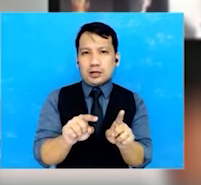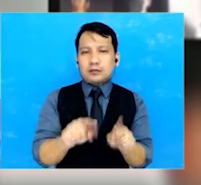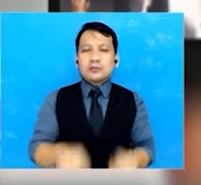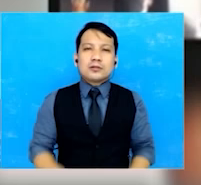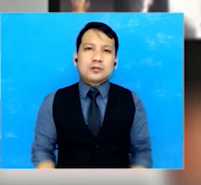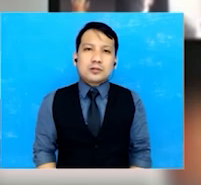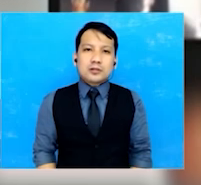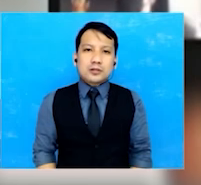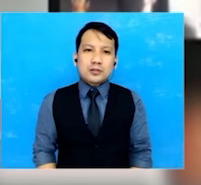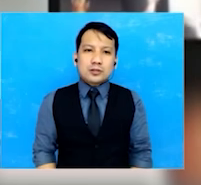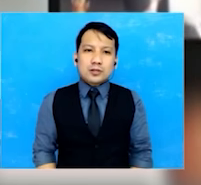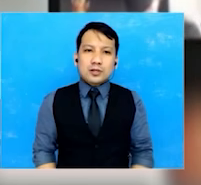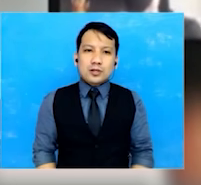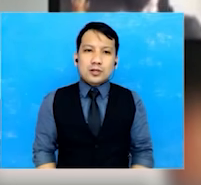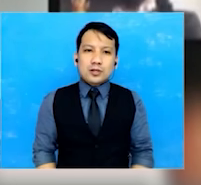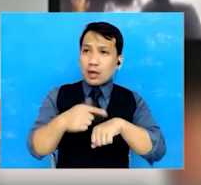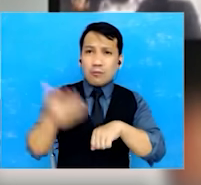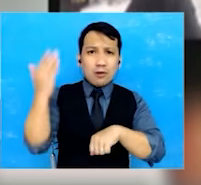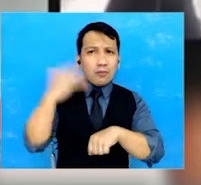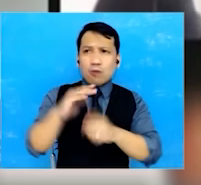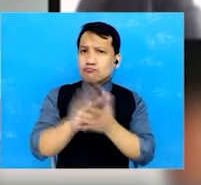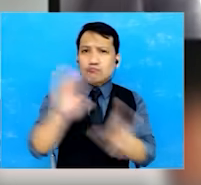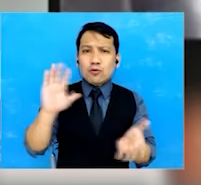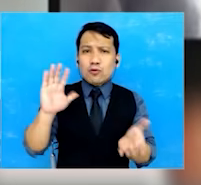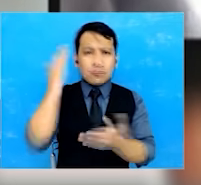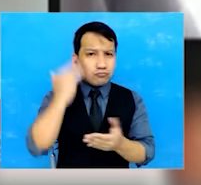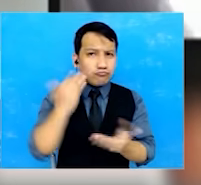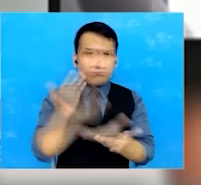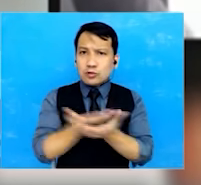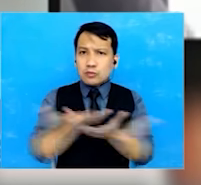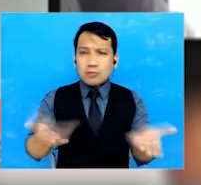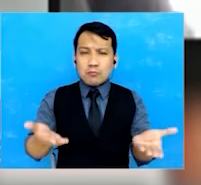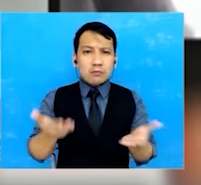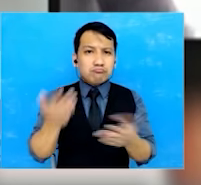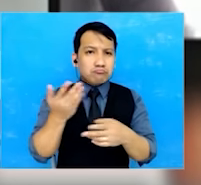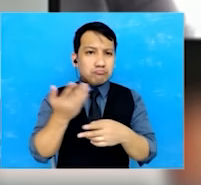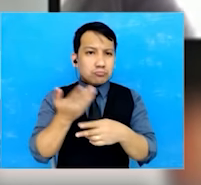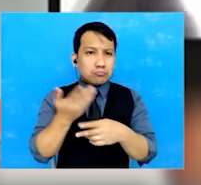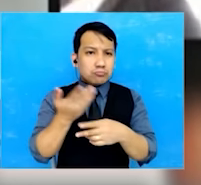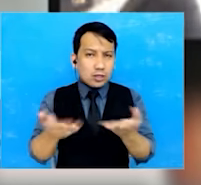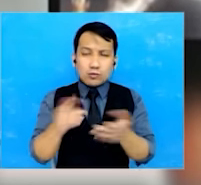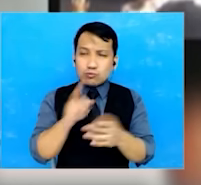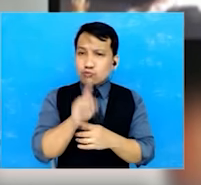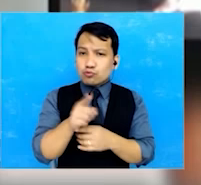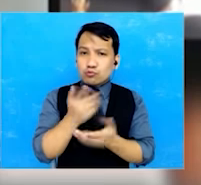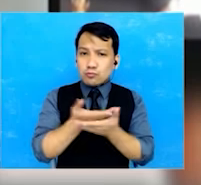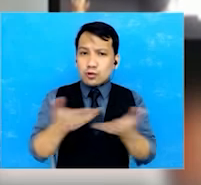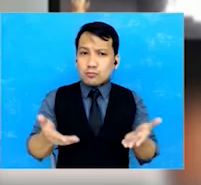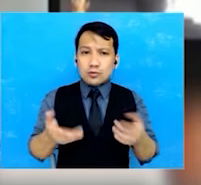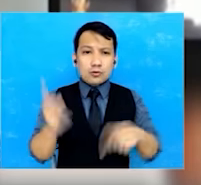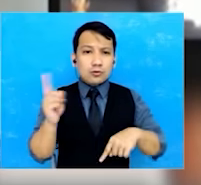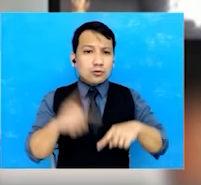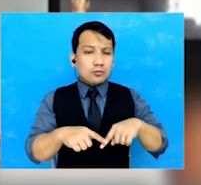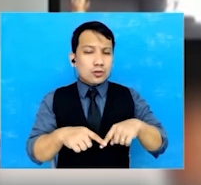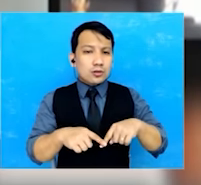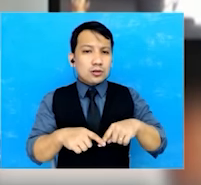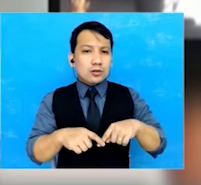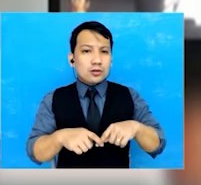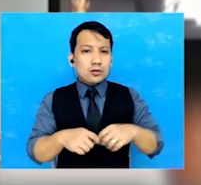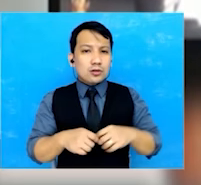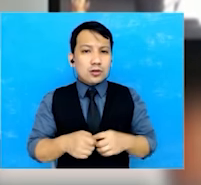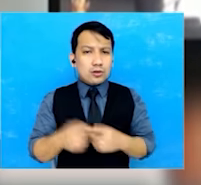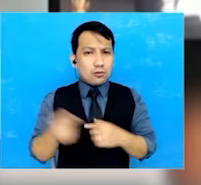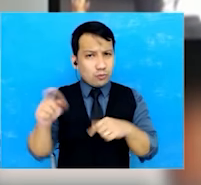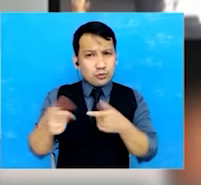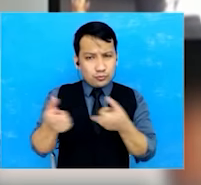in these government bids, no. There's been more than 12 instances where, you know, we bid it and we didn't win, we were not awarded a bid. These are